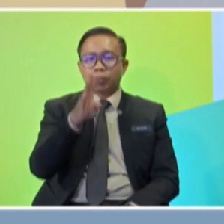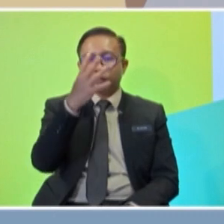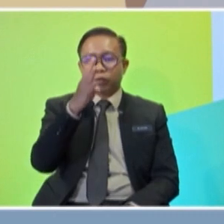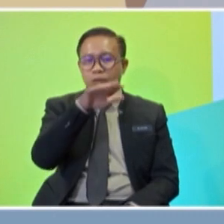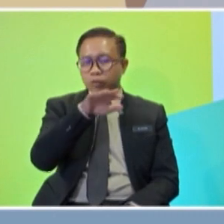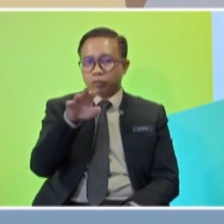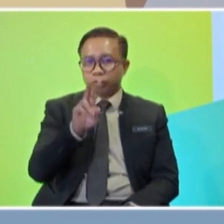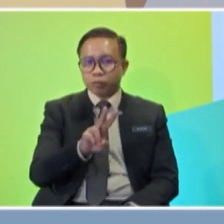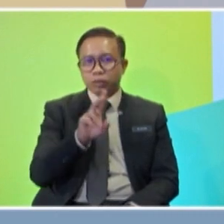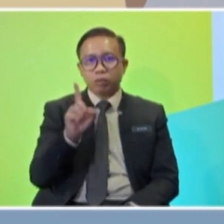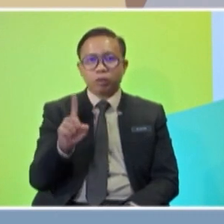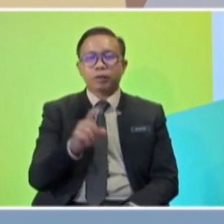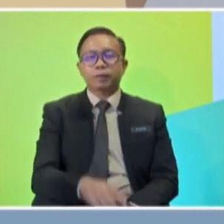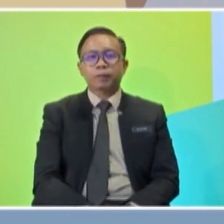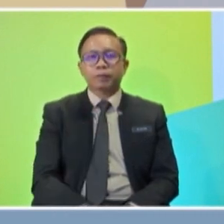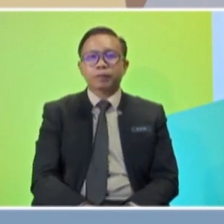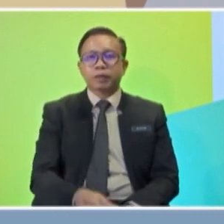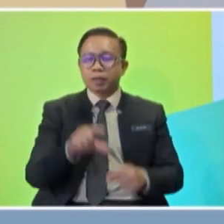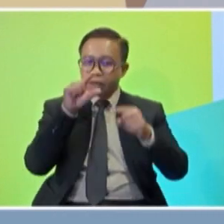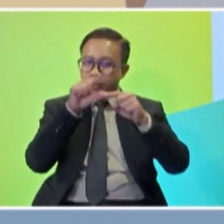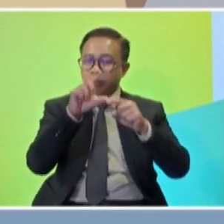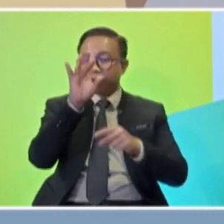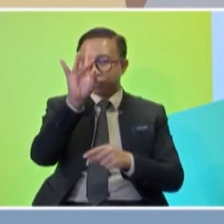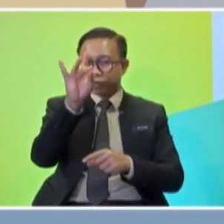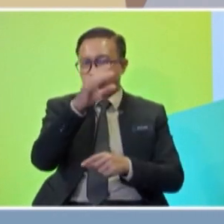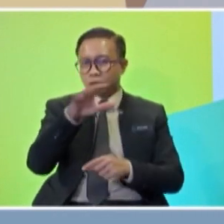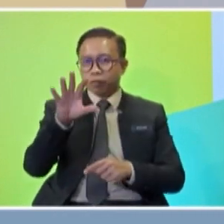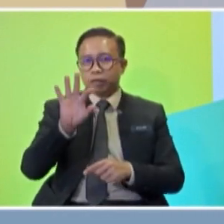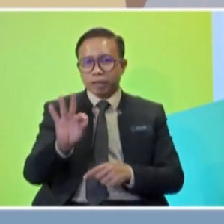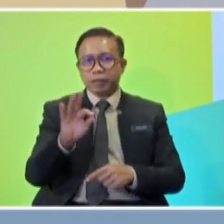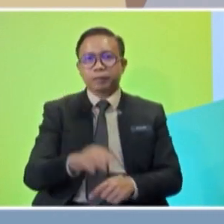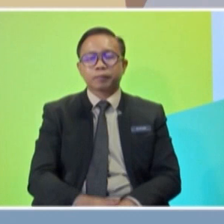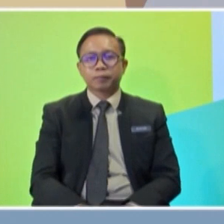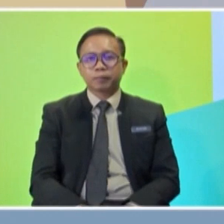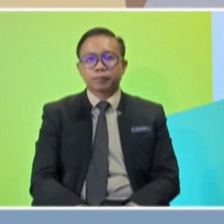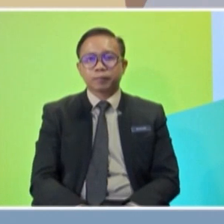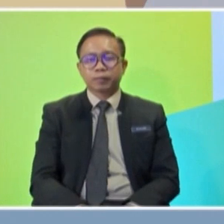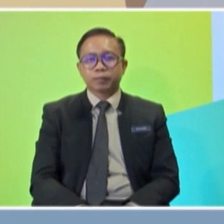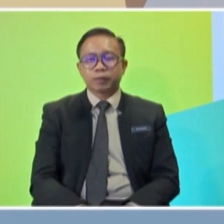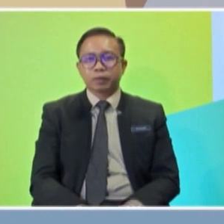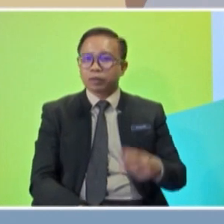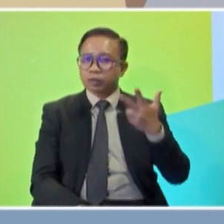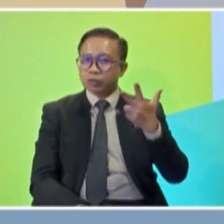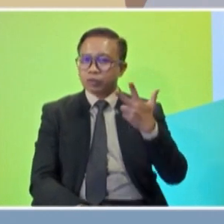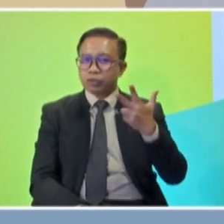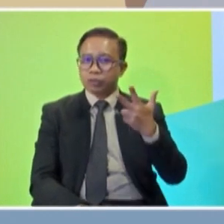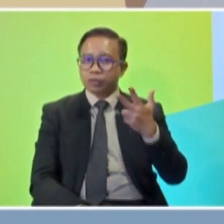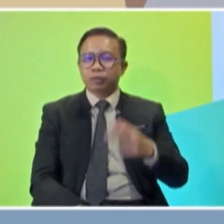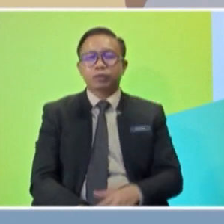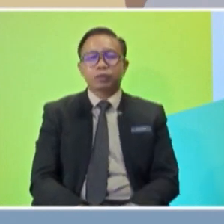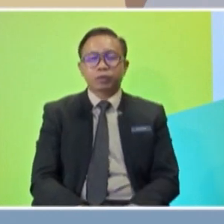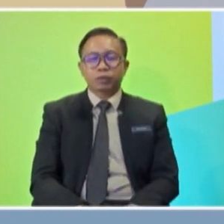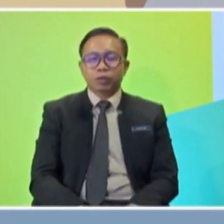14 over 21 divided with 7 over 9. The third question